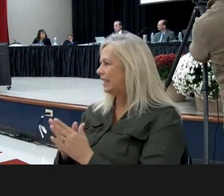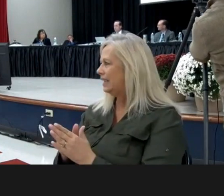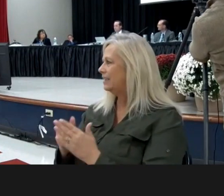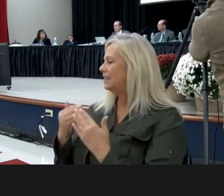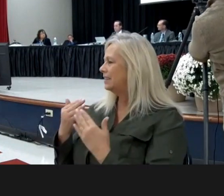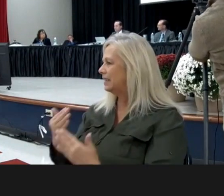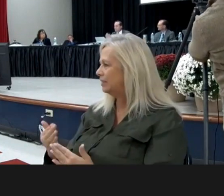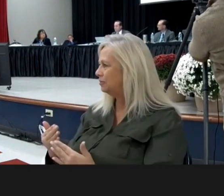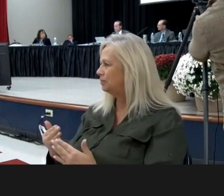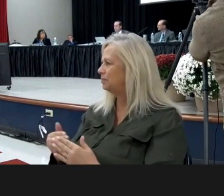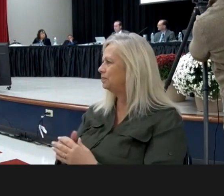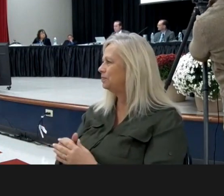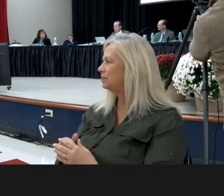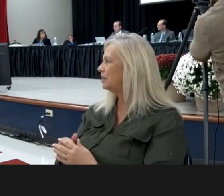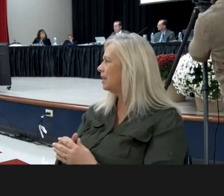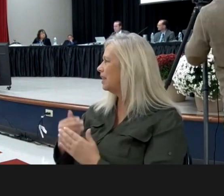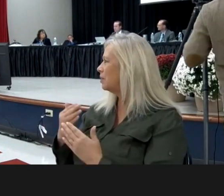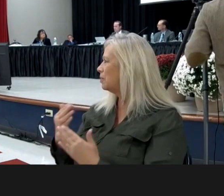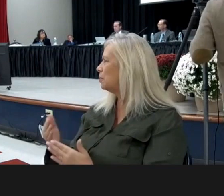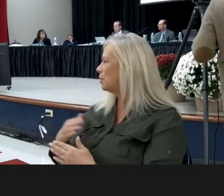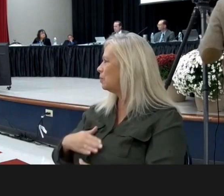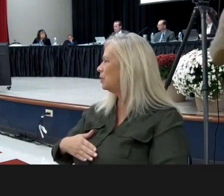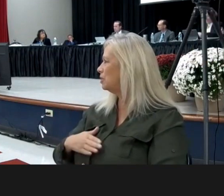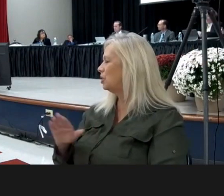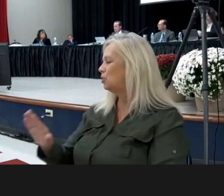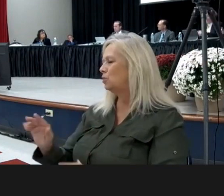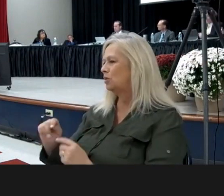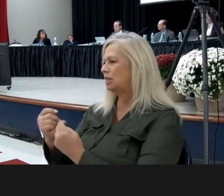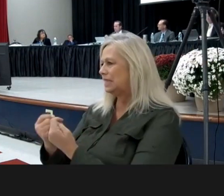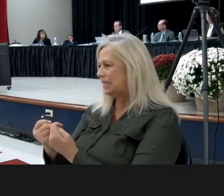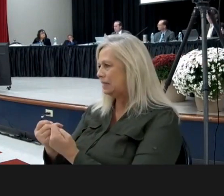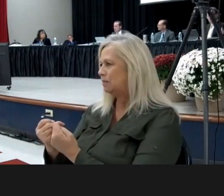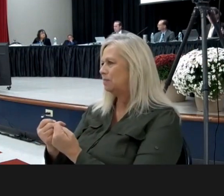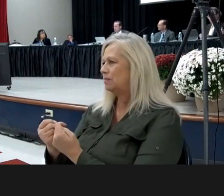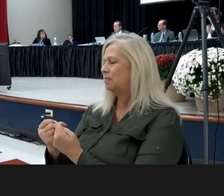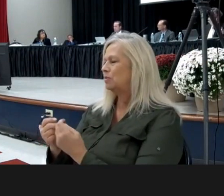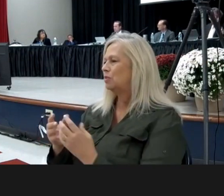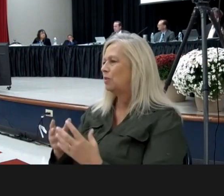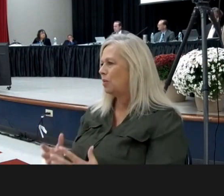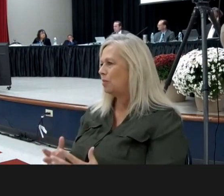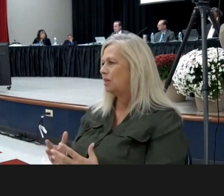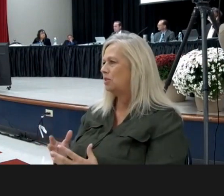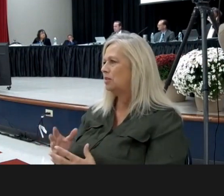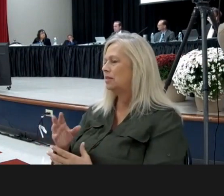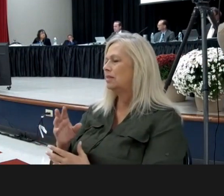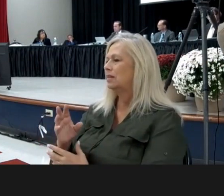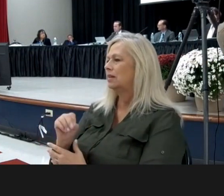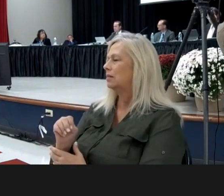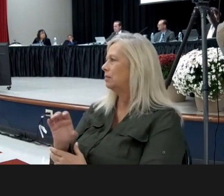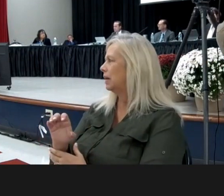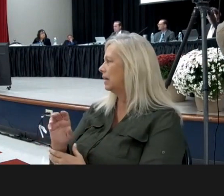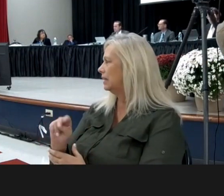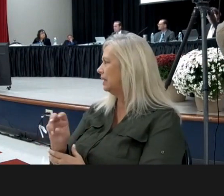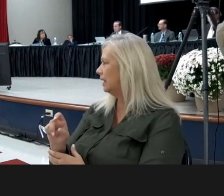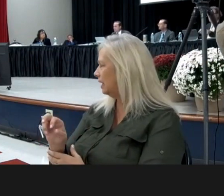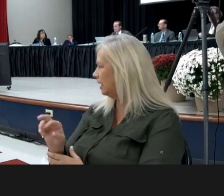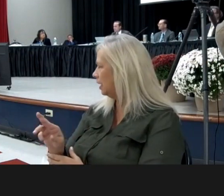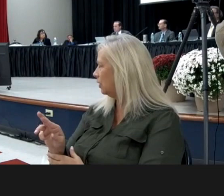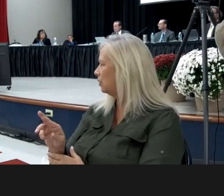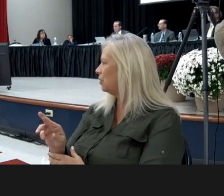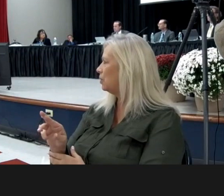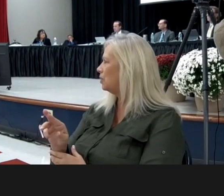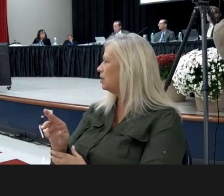Holmes said. Appreciate you and your team so much. Appreciate Mr. McNair. I see Jason Cook here tonight,